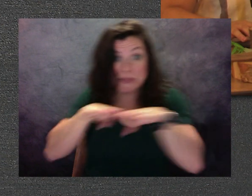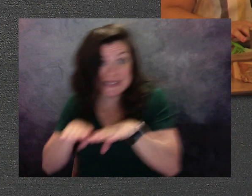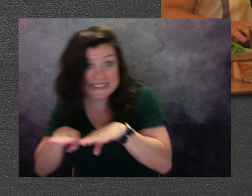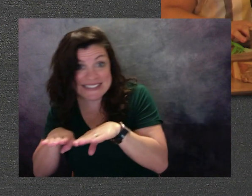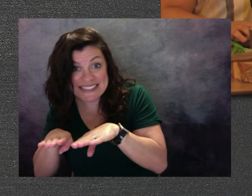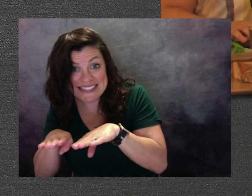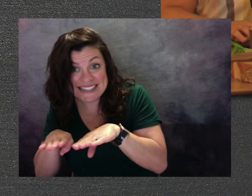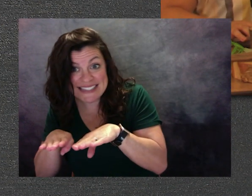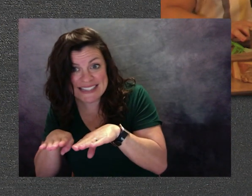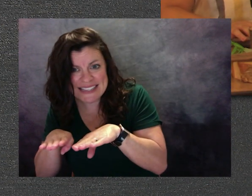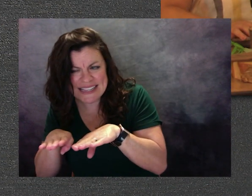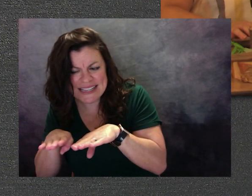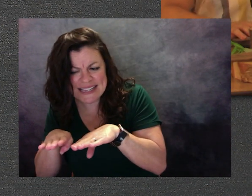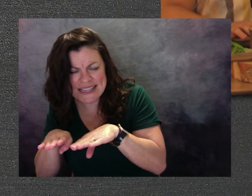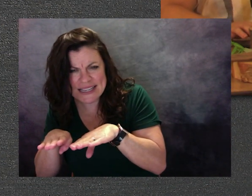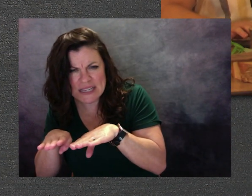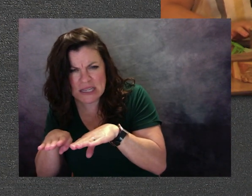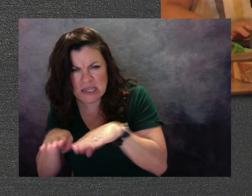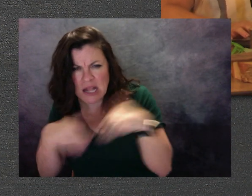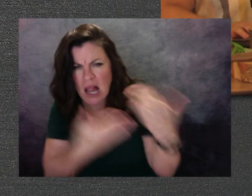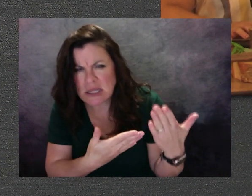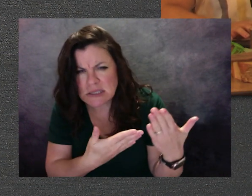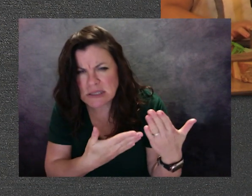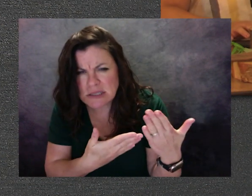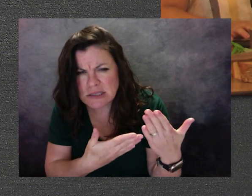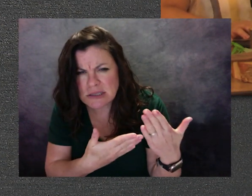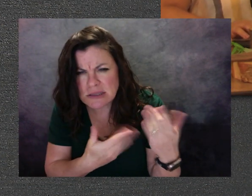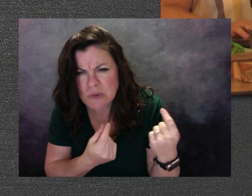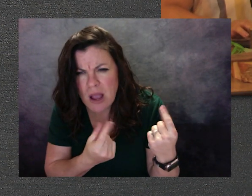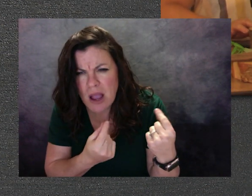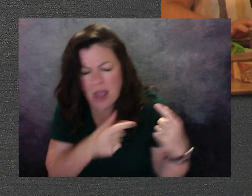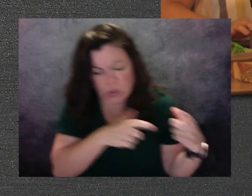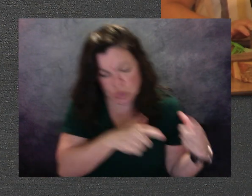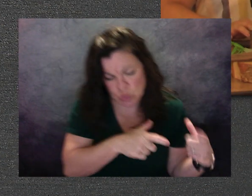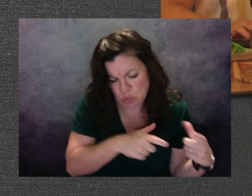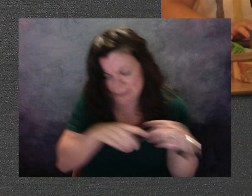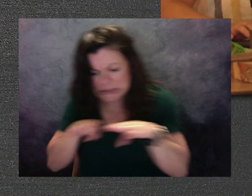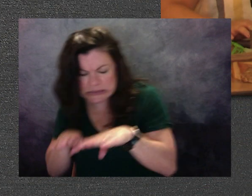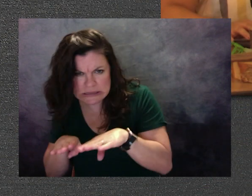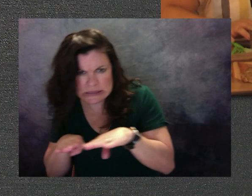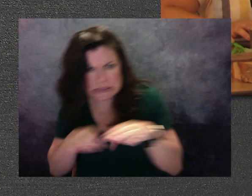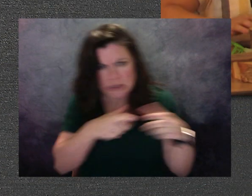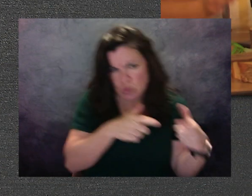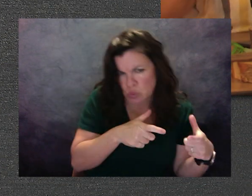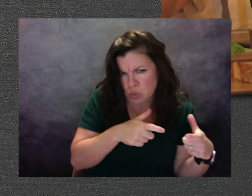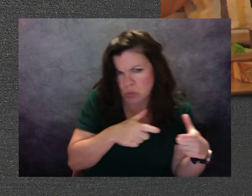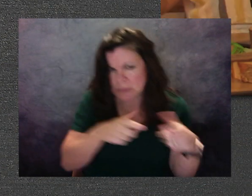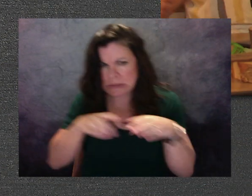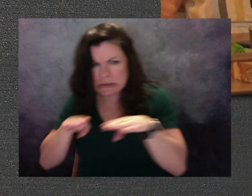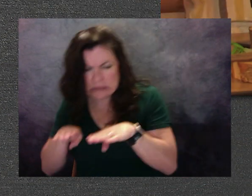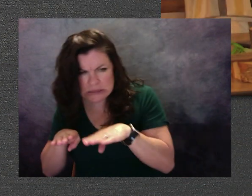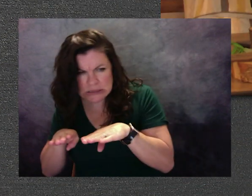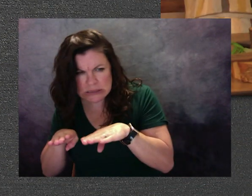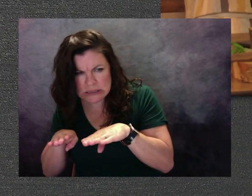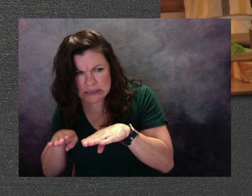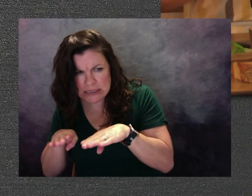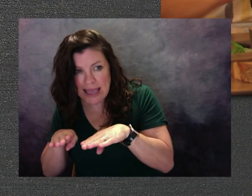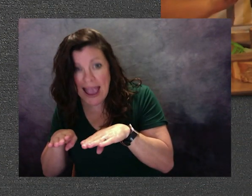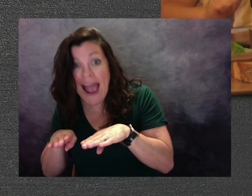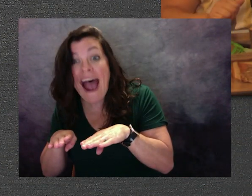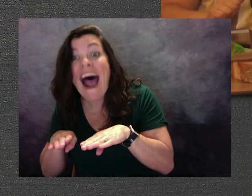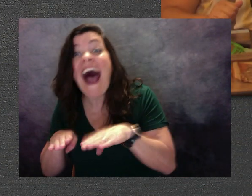would come next? Tube, ski, tube, ski, tube. Way to